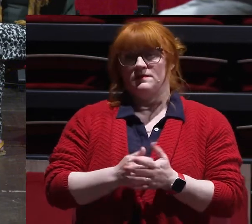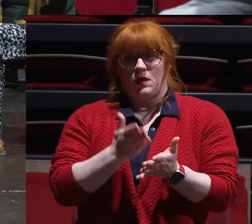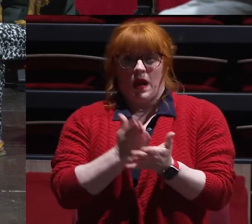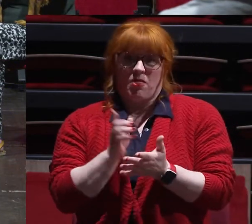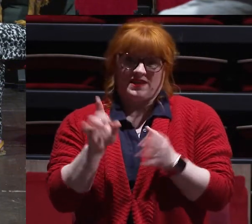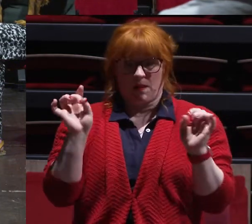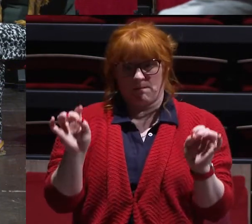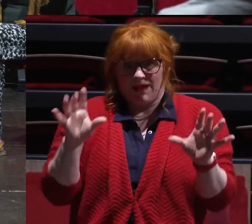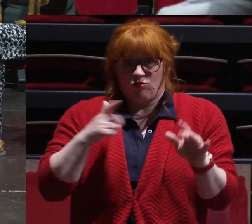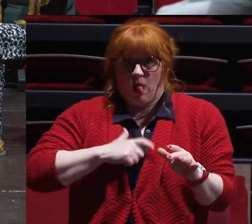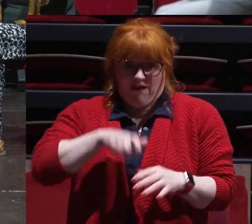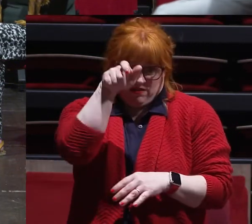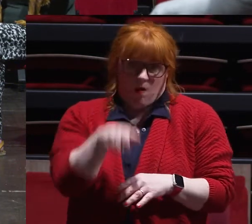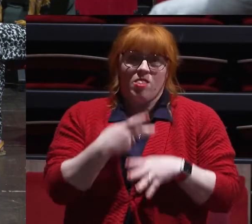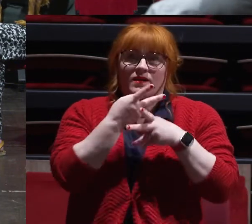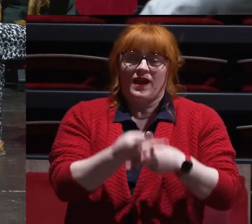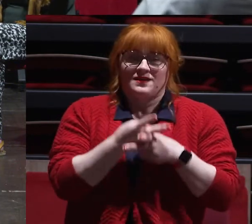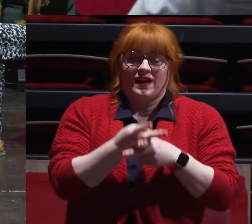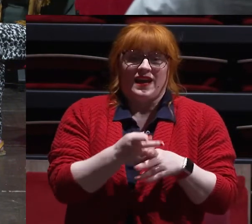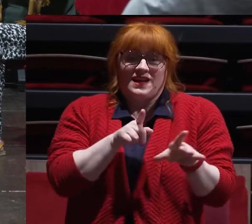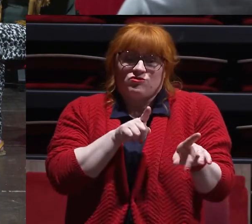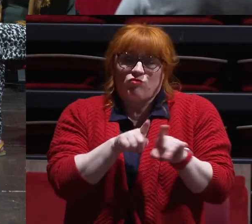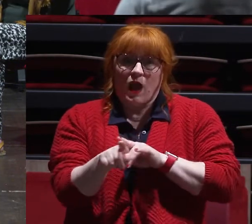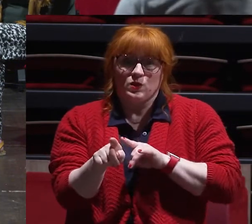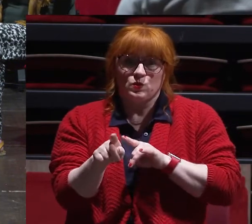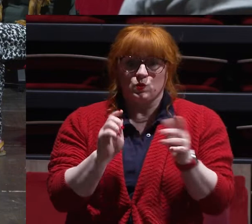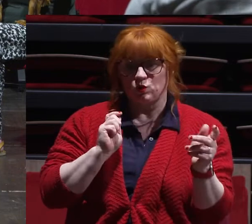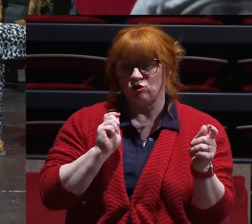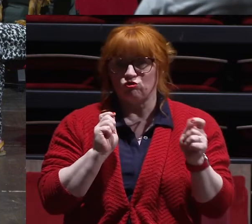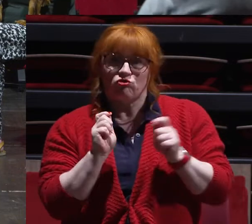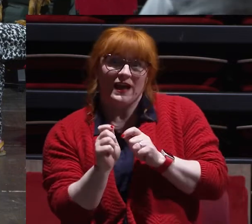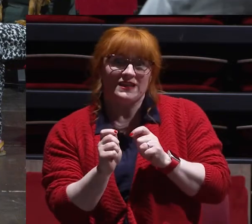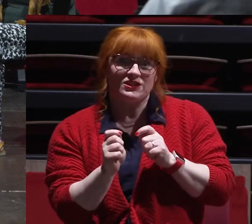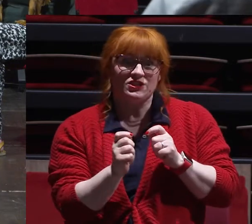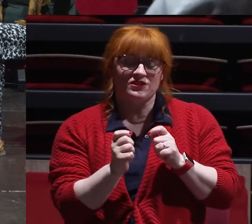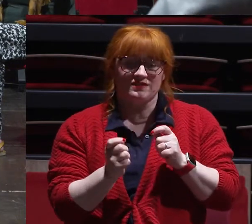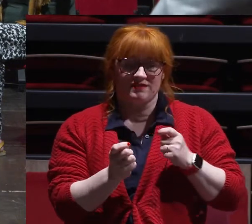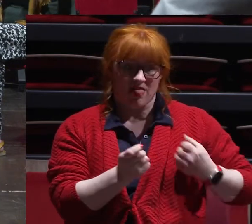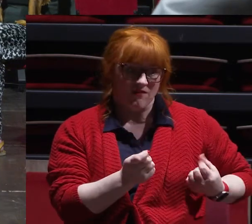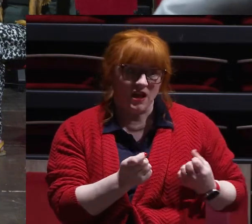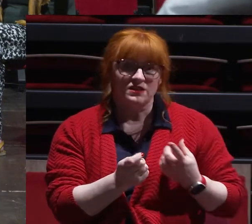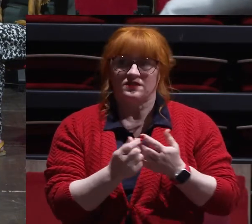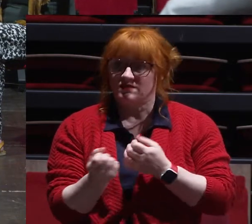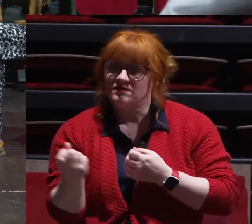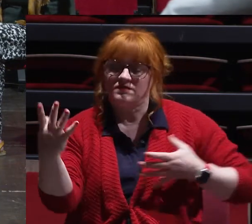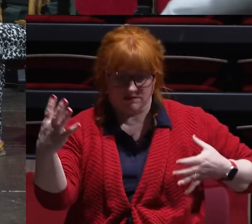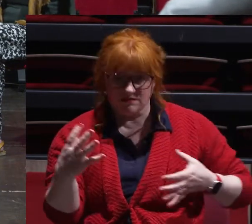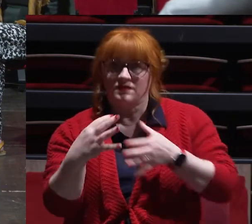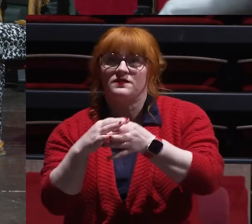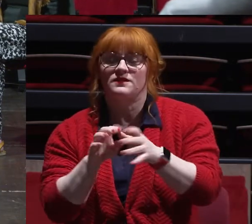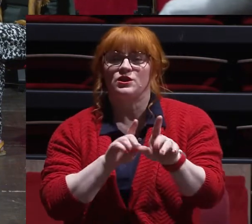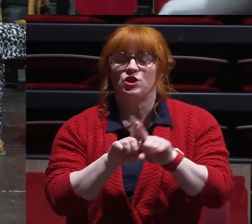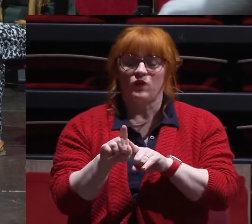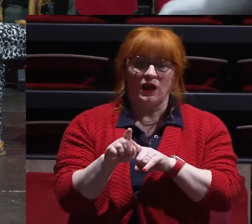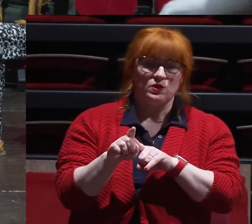to the point where we have this magical character who is trying to change the course of the